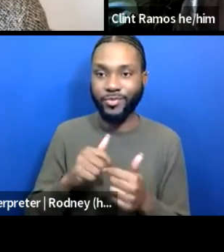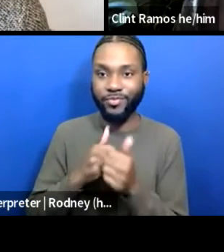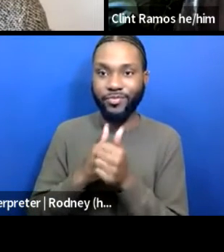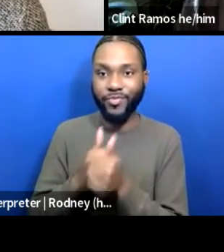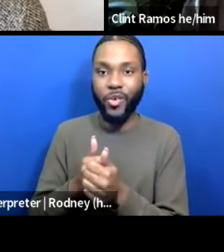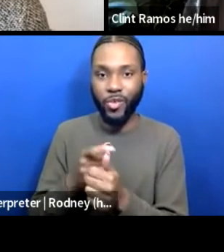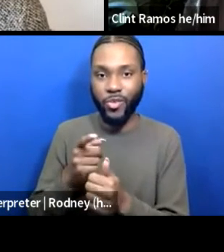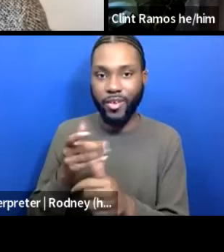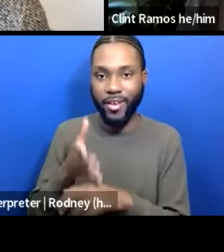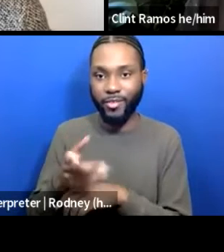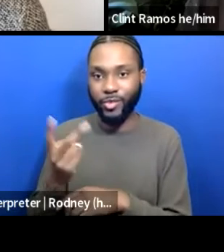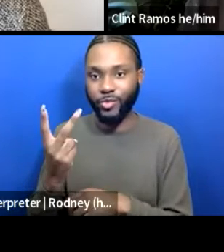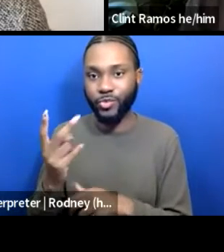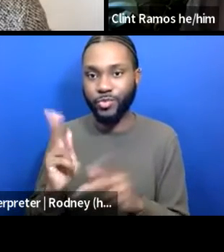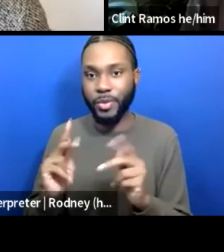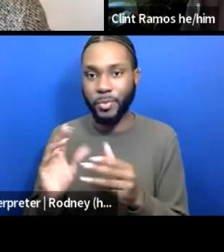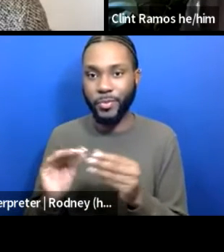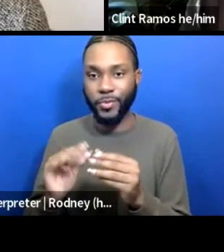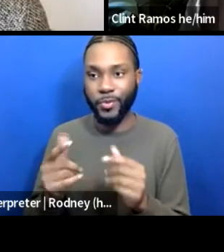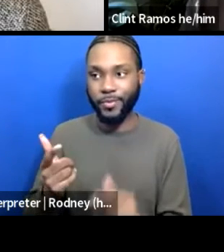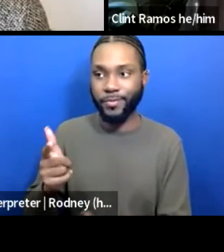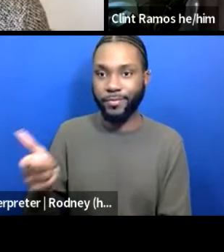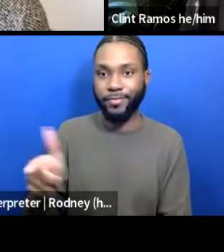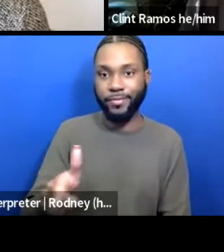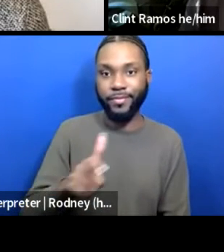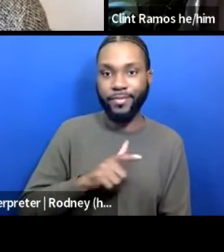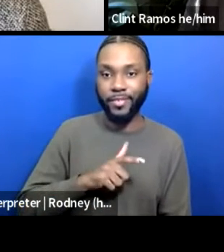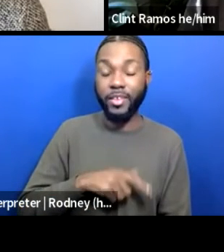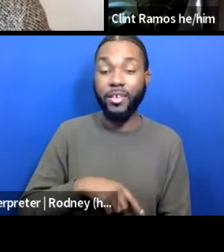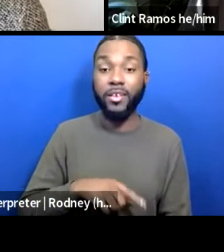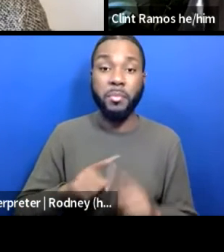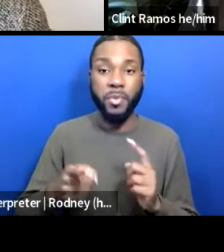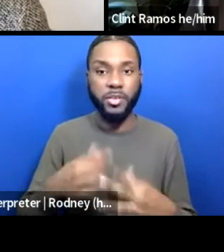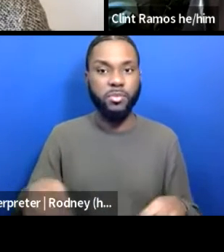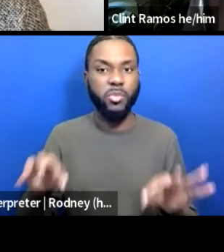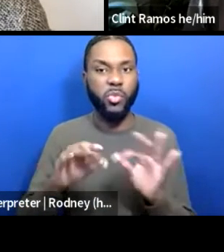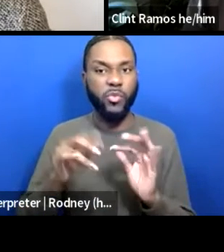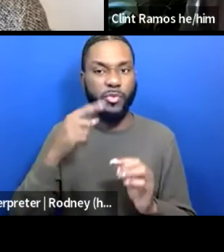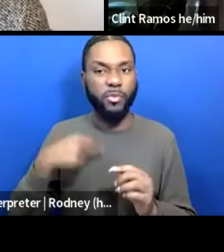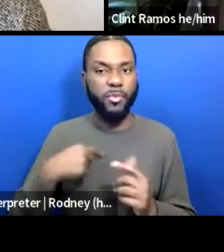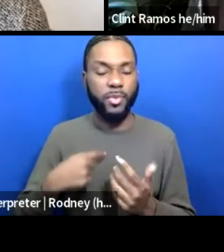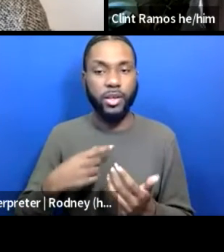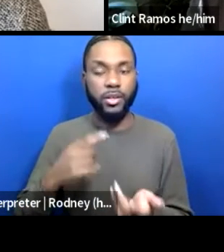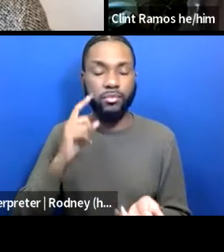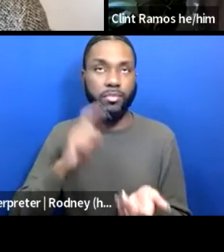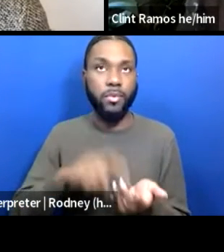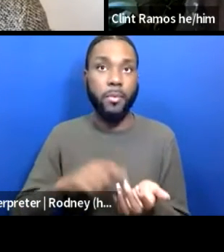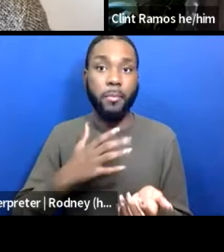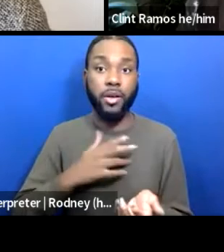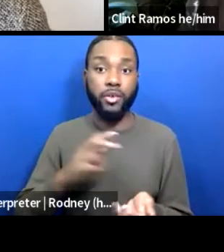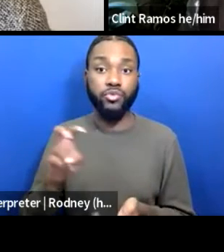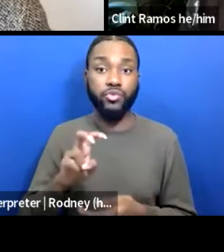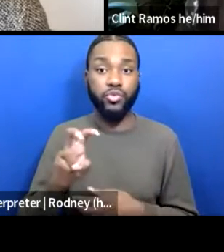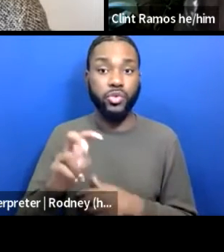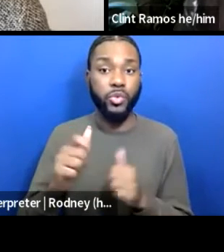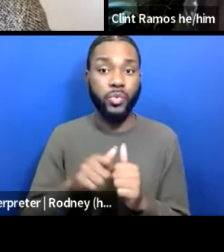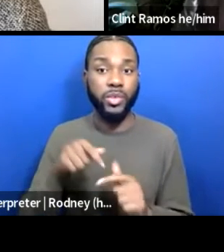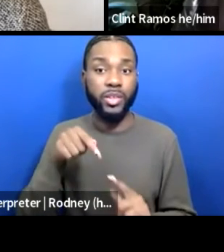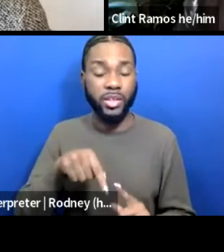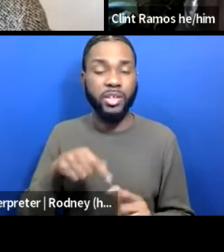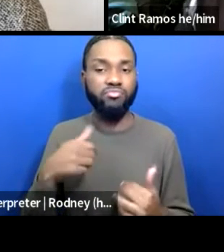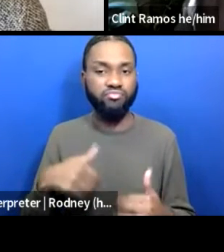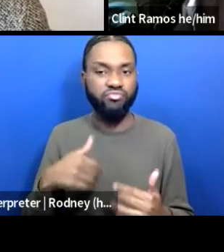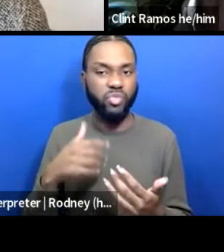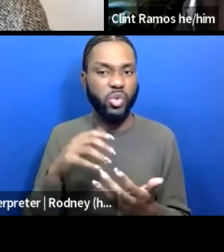do think it's important for me to acknowledge that my journey on this is a learning journey